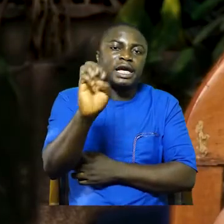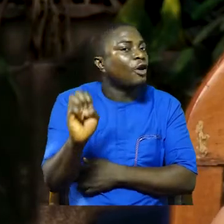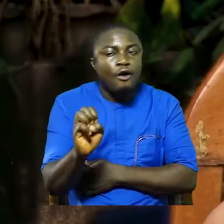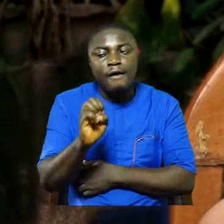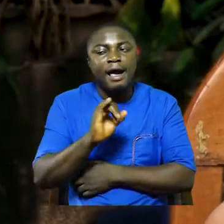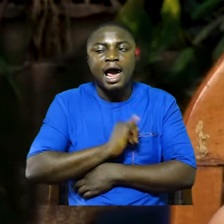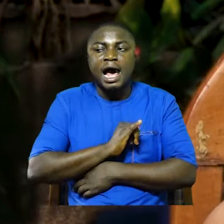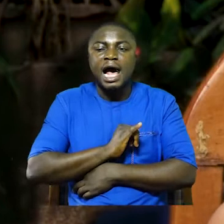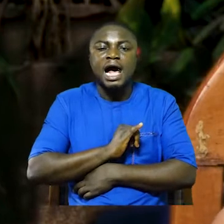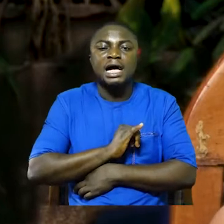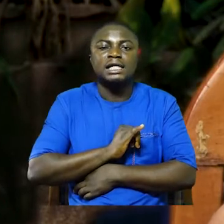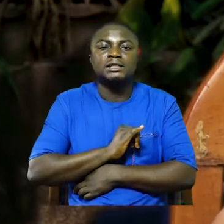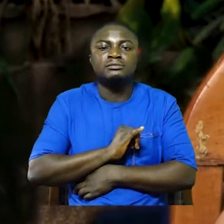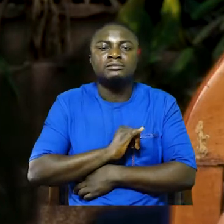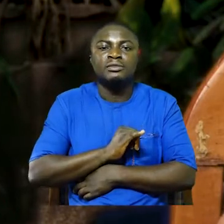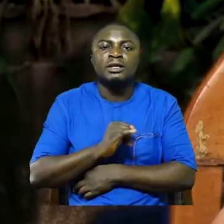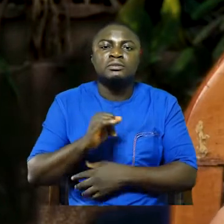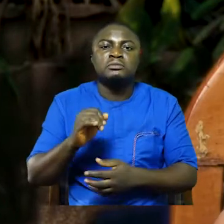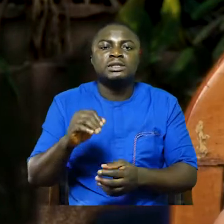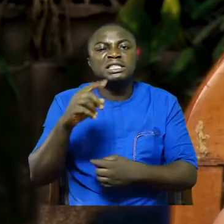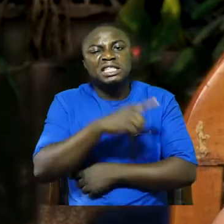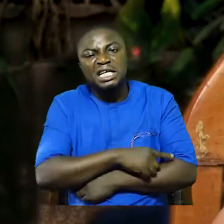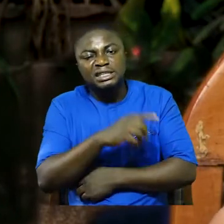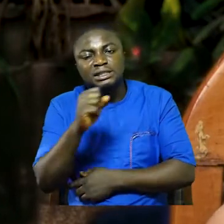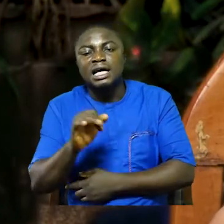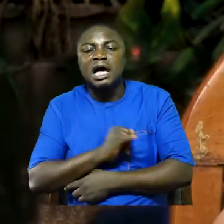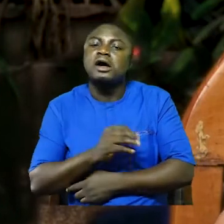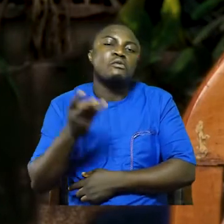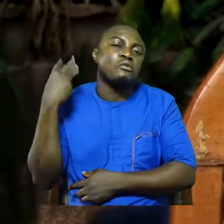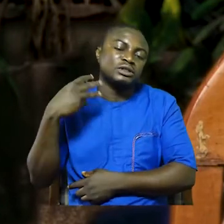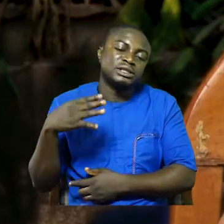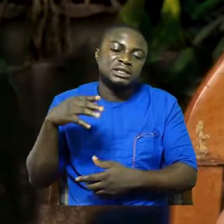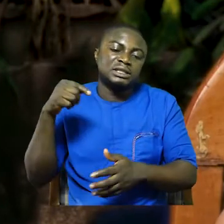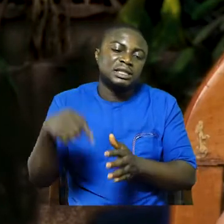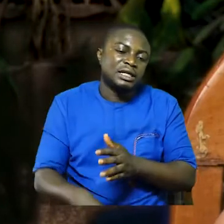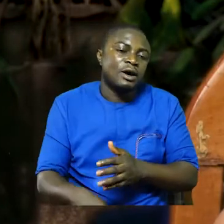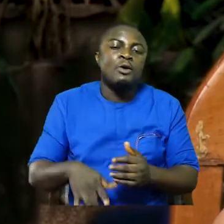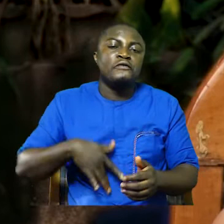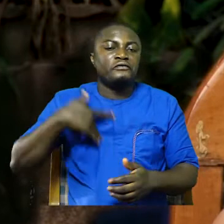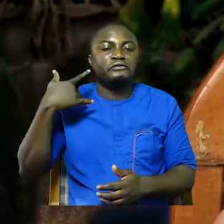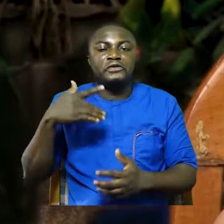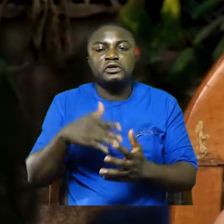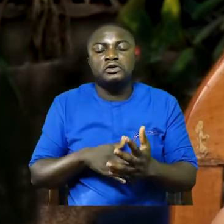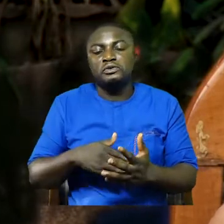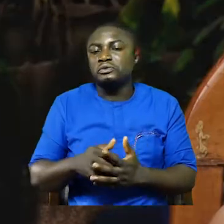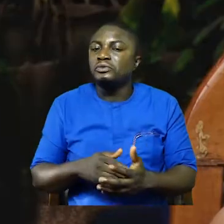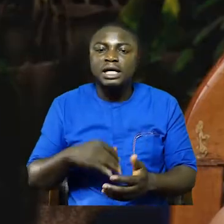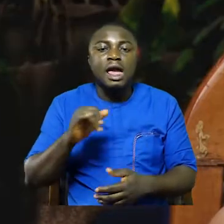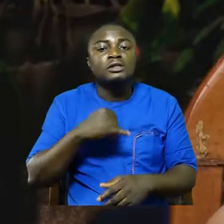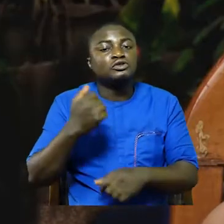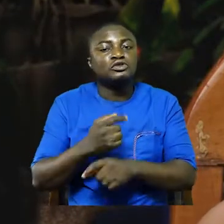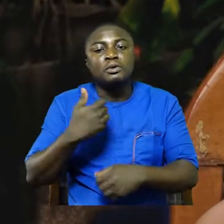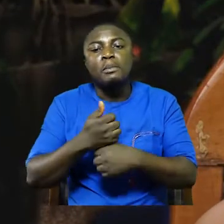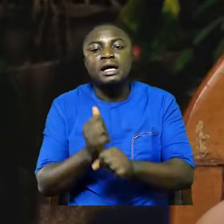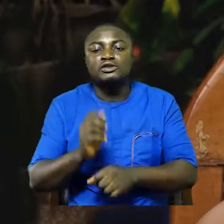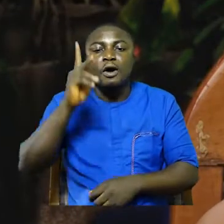let's say, days or weeks, I was down. I was down for a while, but I just